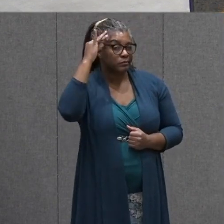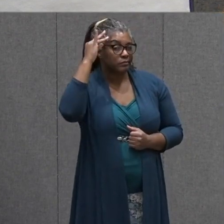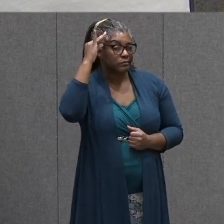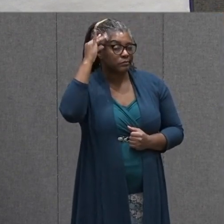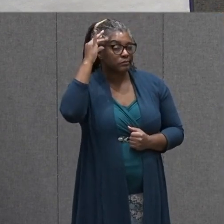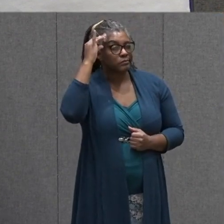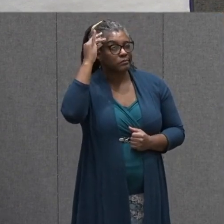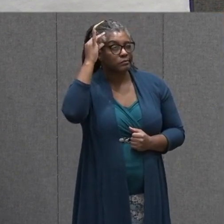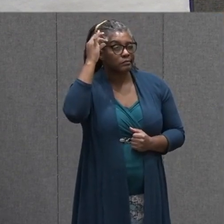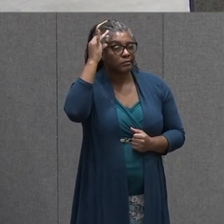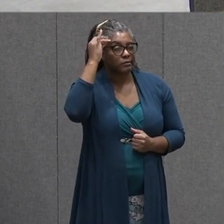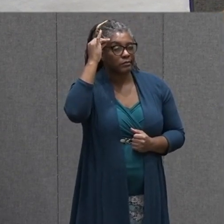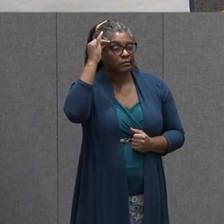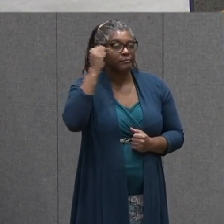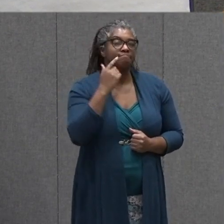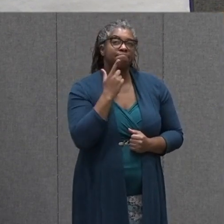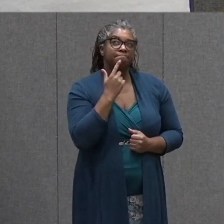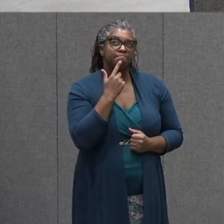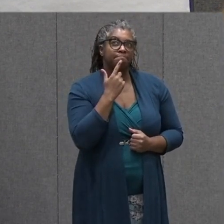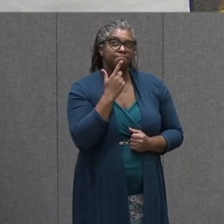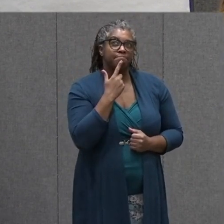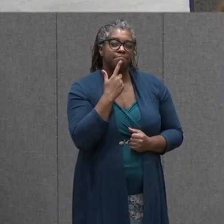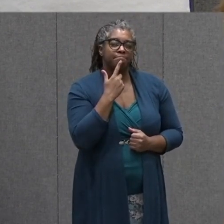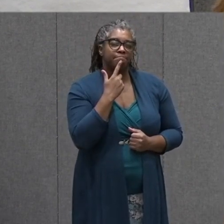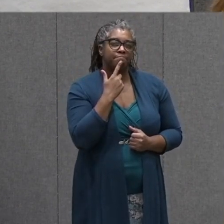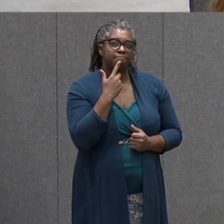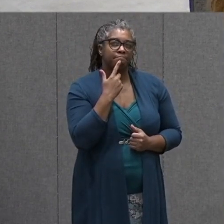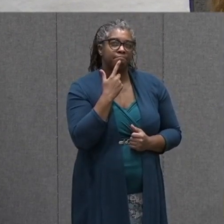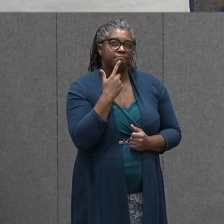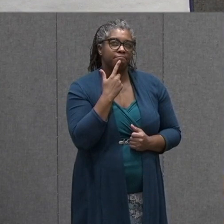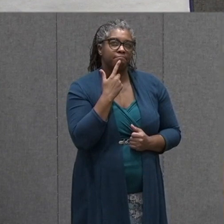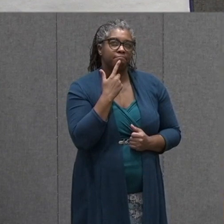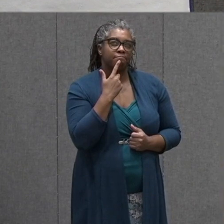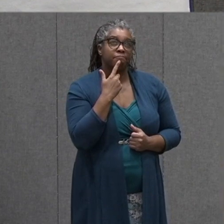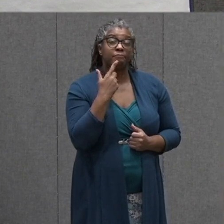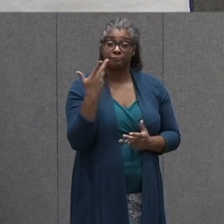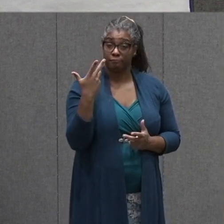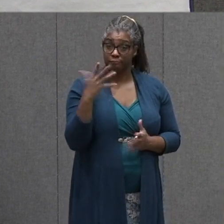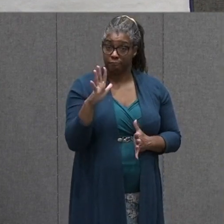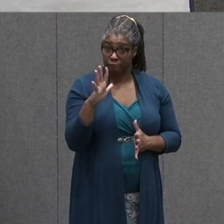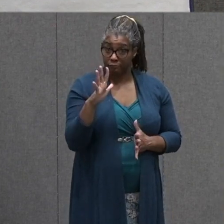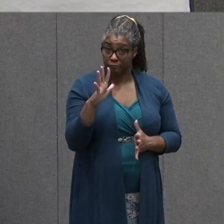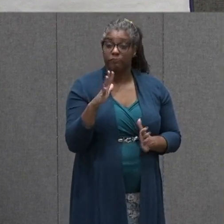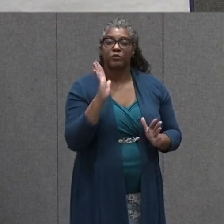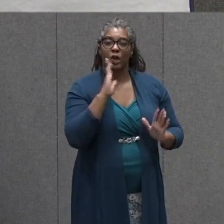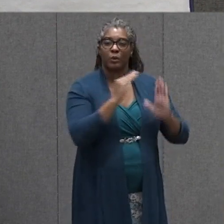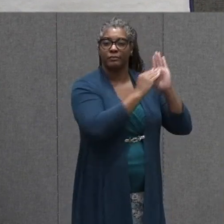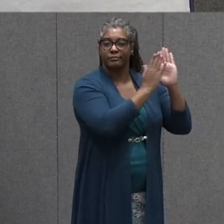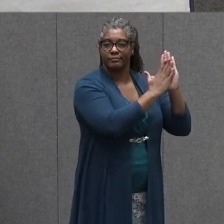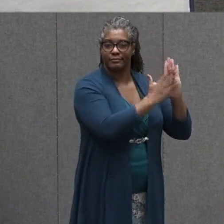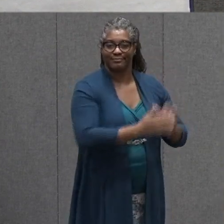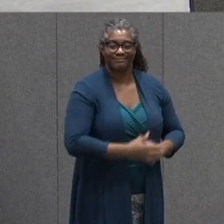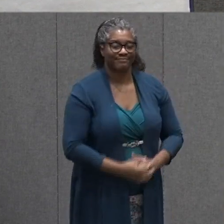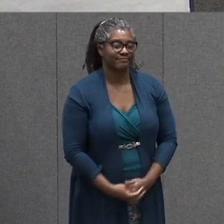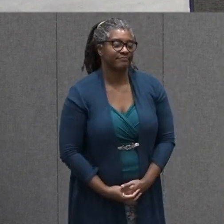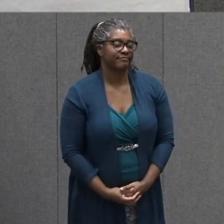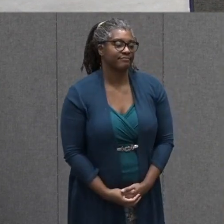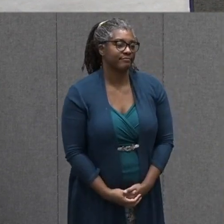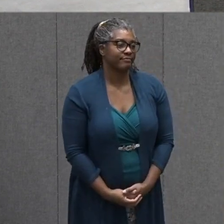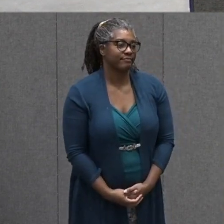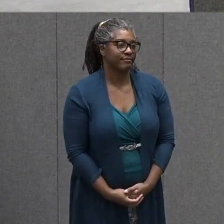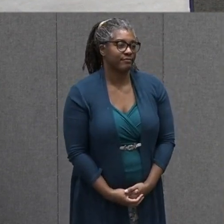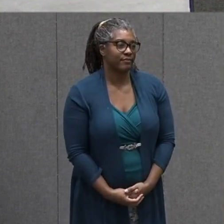Go for a hike? Oh, yeah, lots of fun things to do in the summertime. So jot down a couple of words that trigger your